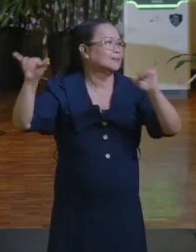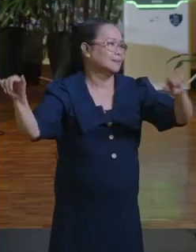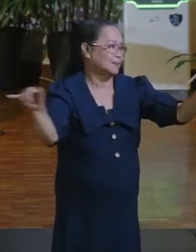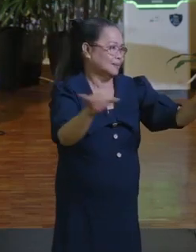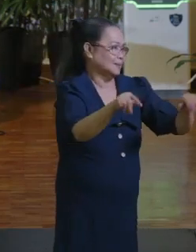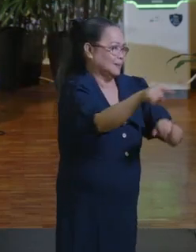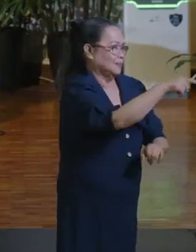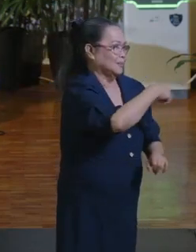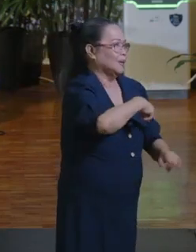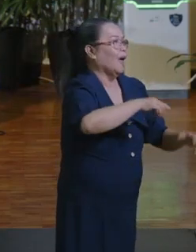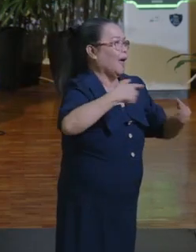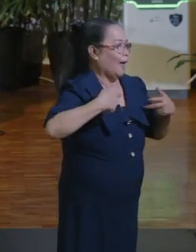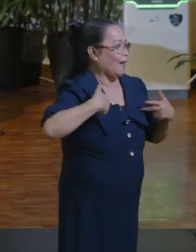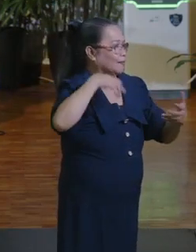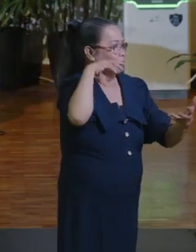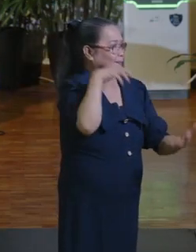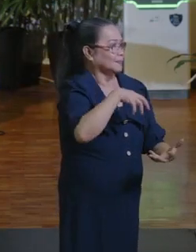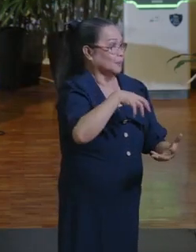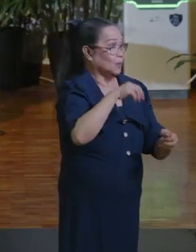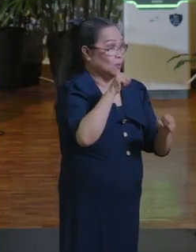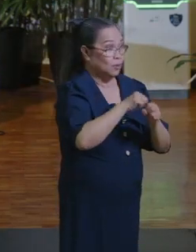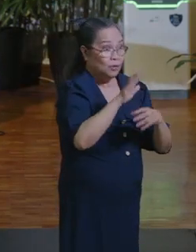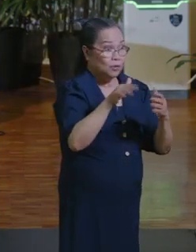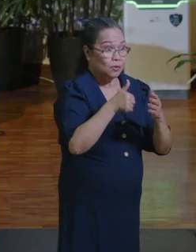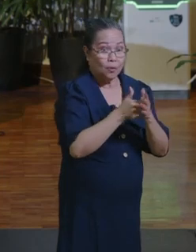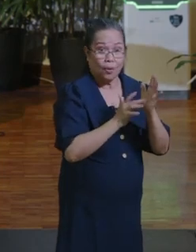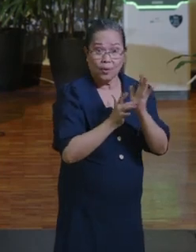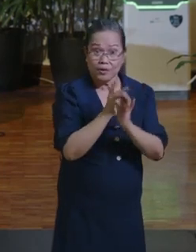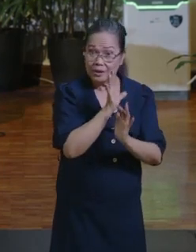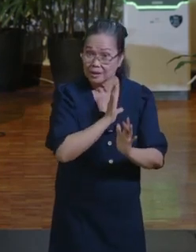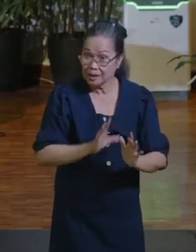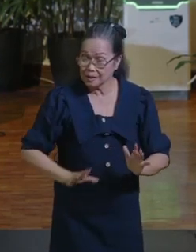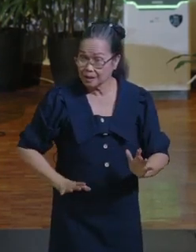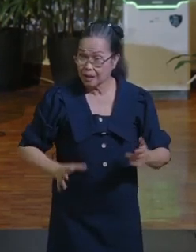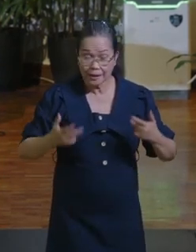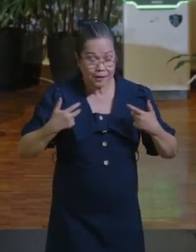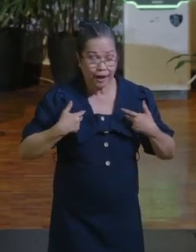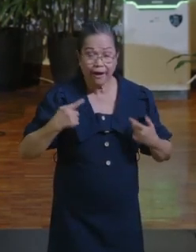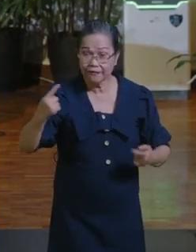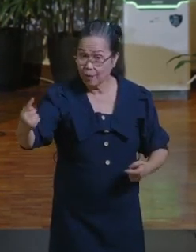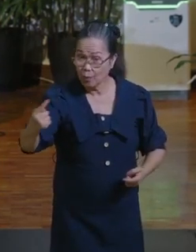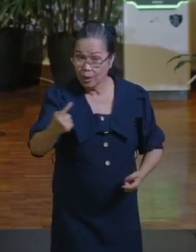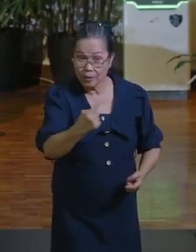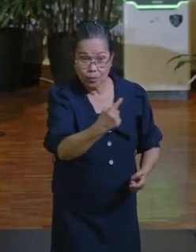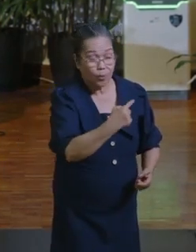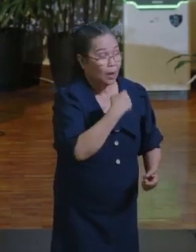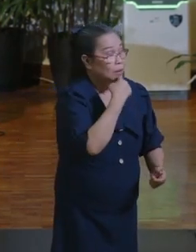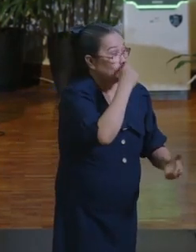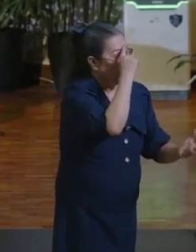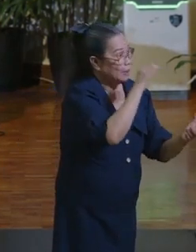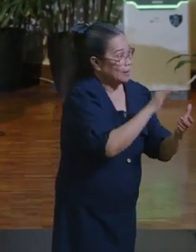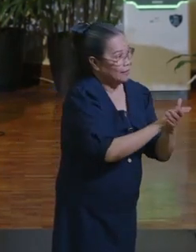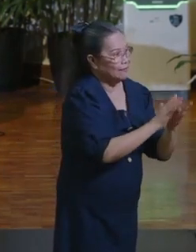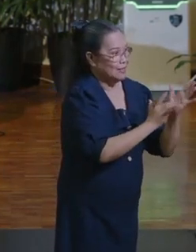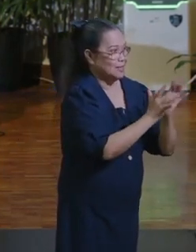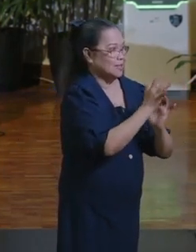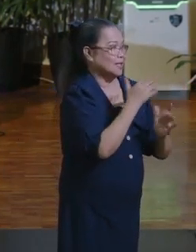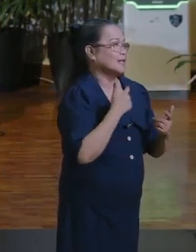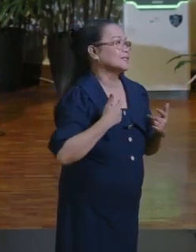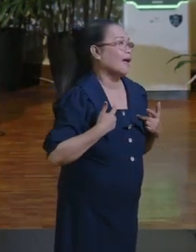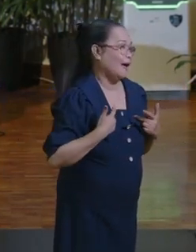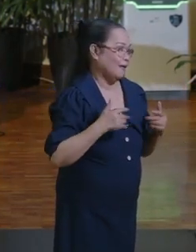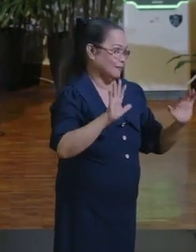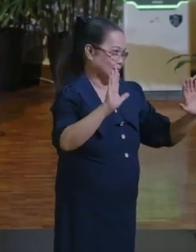So lahat ng meron si Kristo Jesus, meron din ang bawat isang nananampalataya sa Kanya. Yan ang